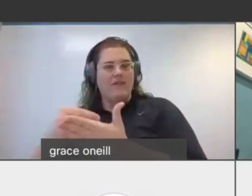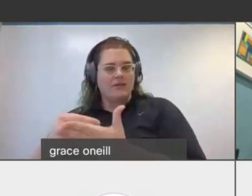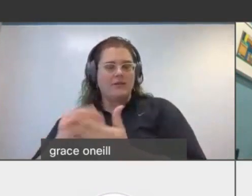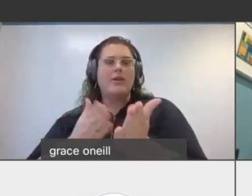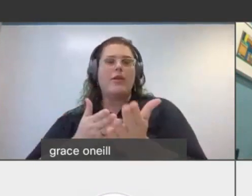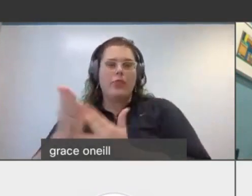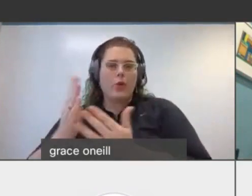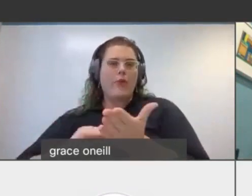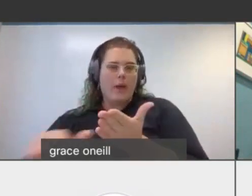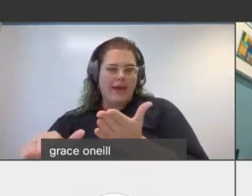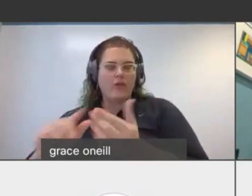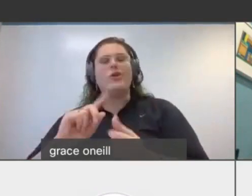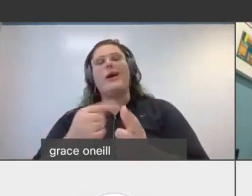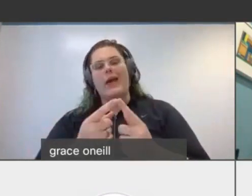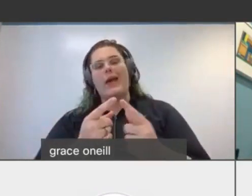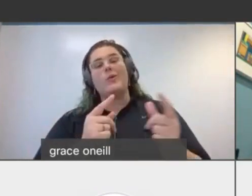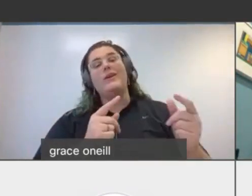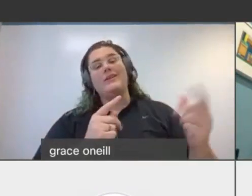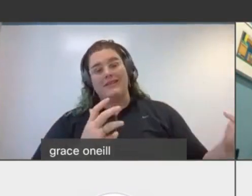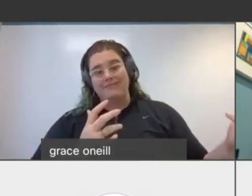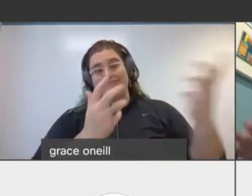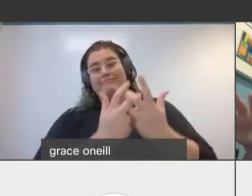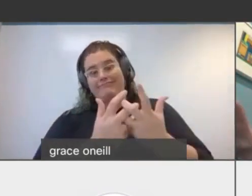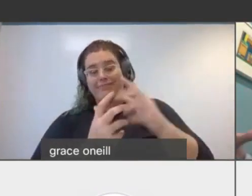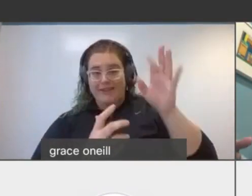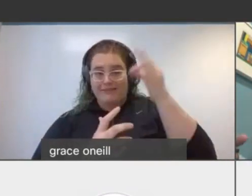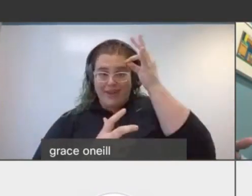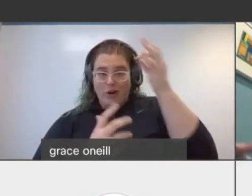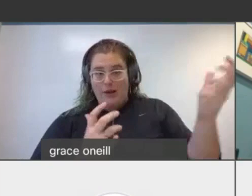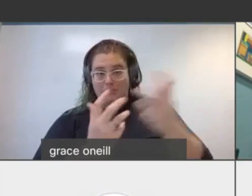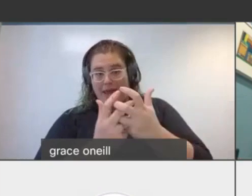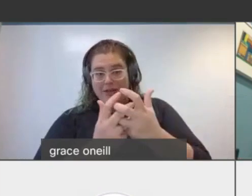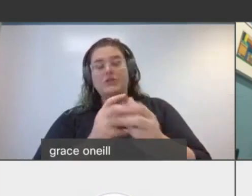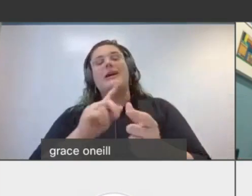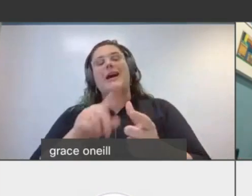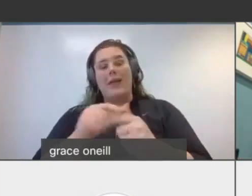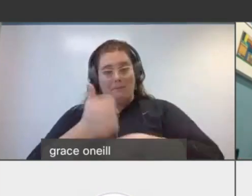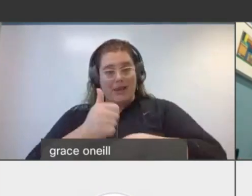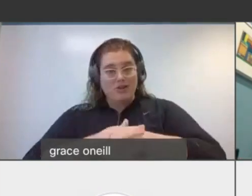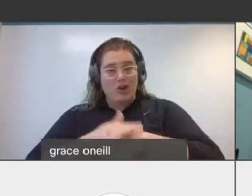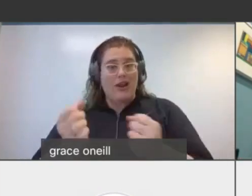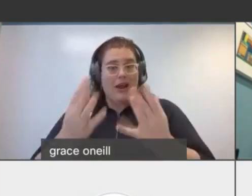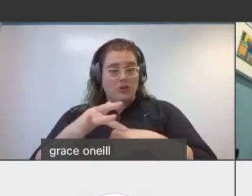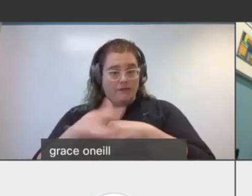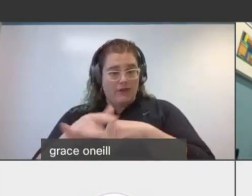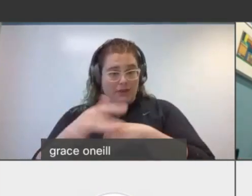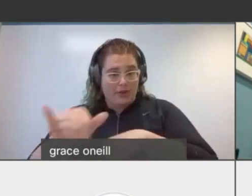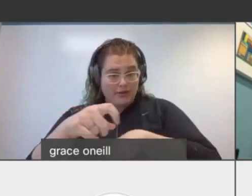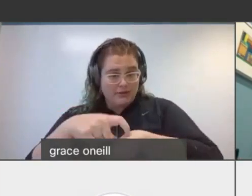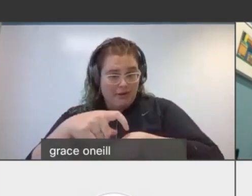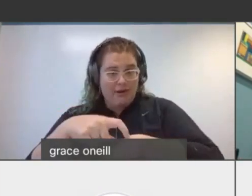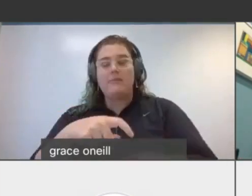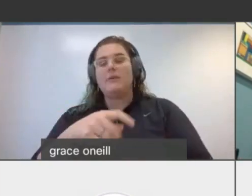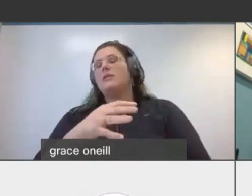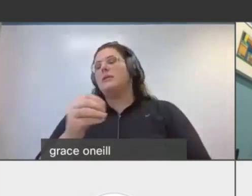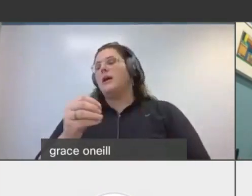federal match for it. And based on the amount that was available then, and in